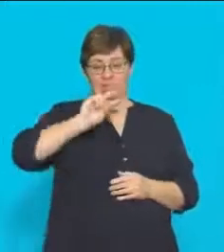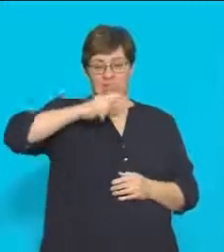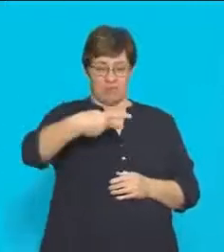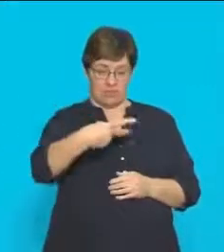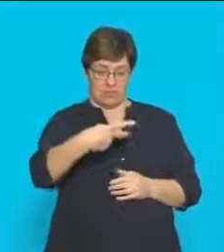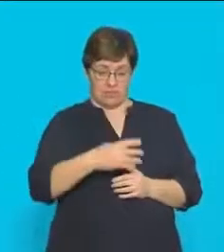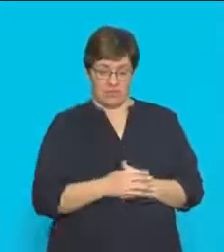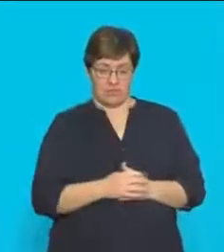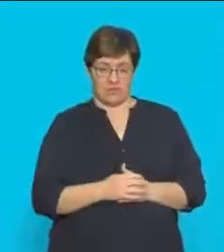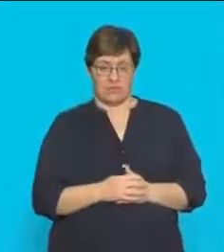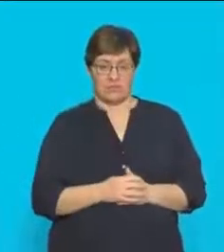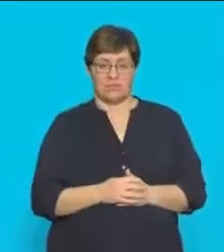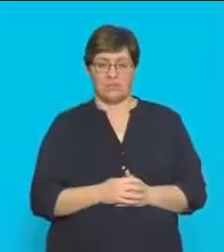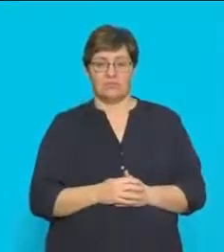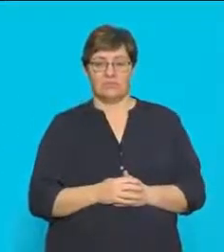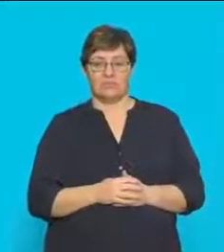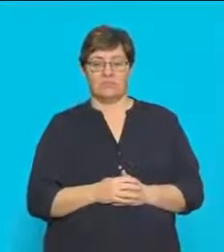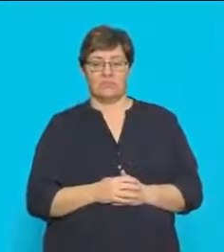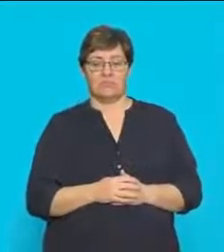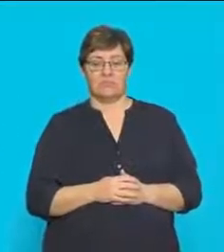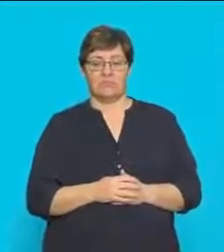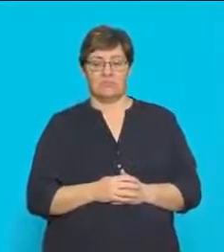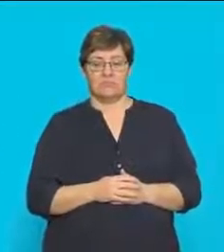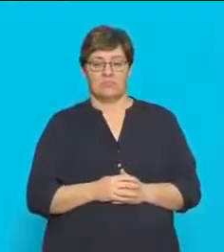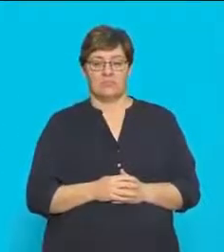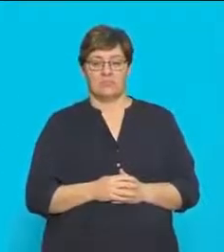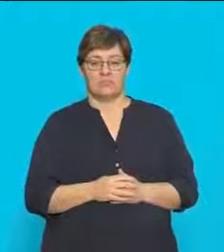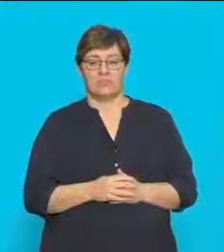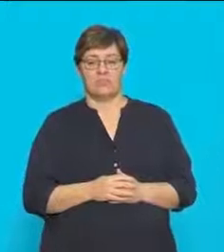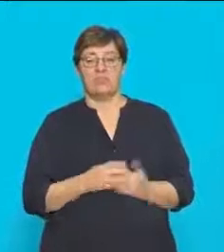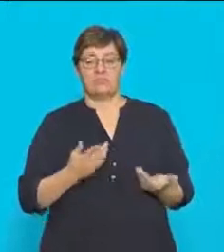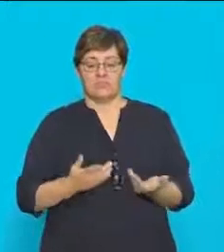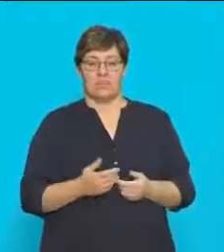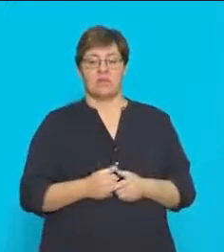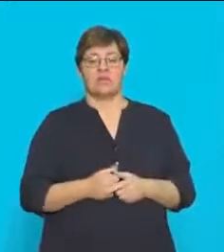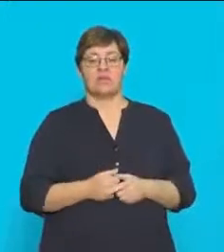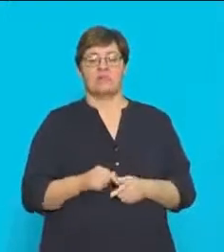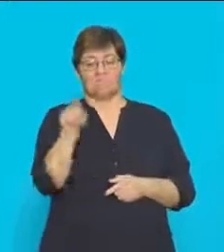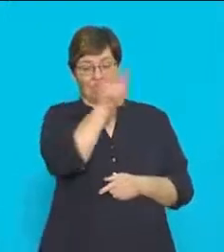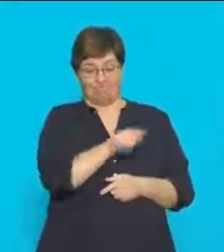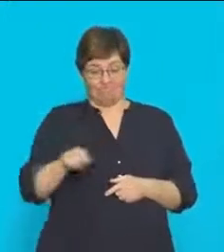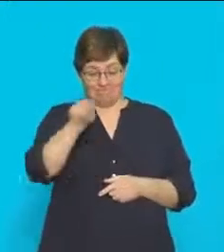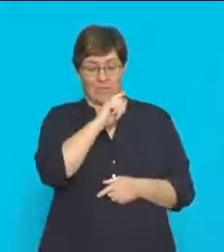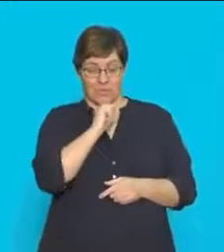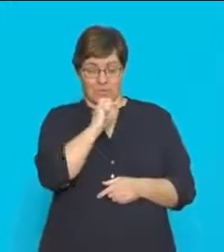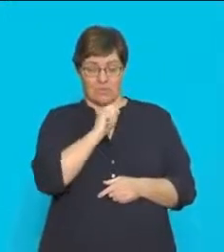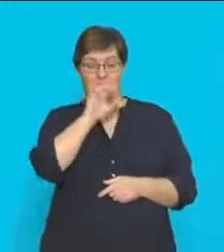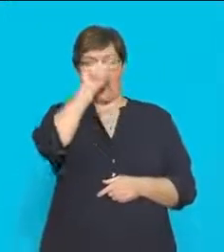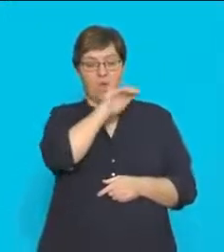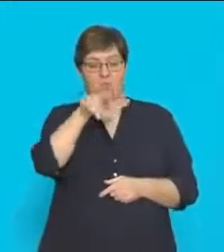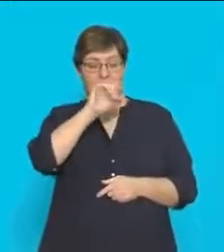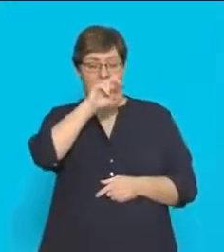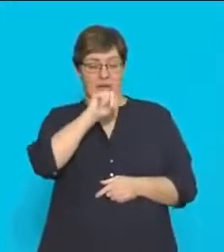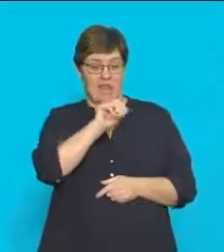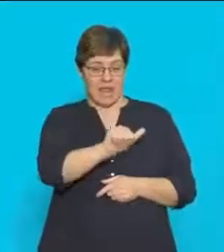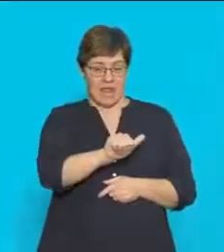we've got to use the version of the sine rule that has the sides on top, meaning that version, which is A over sine